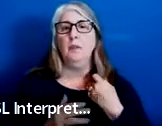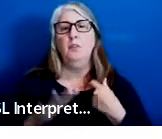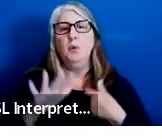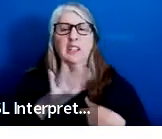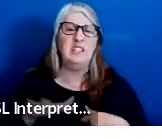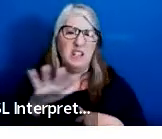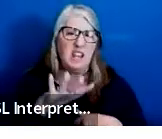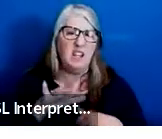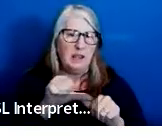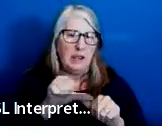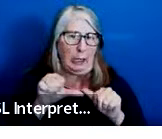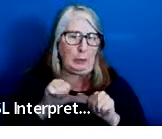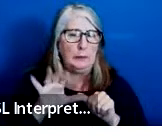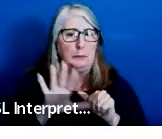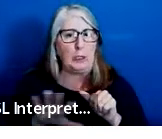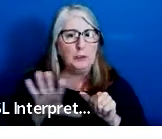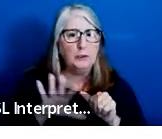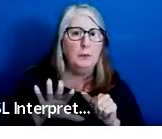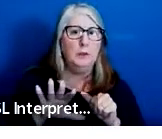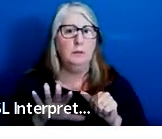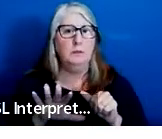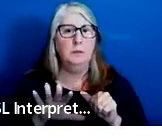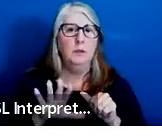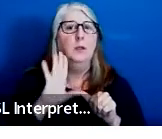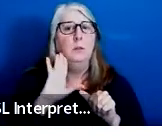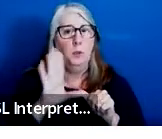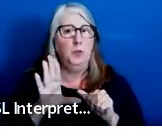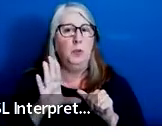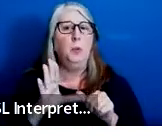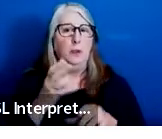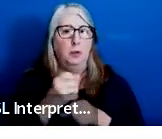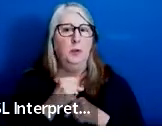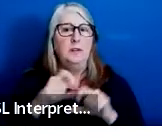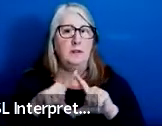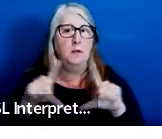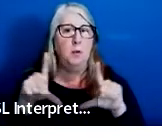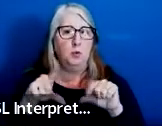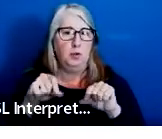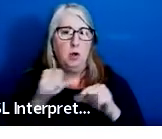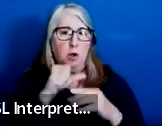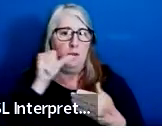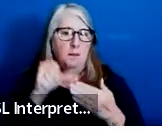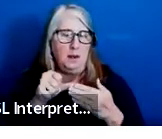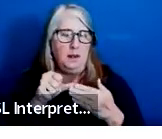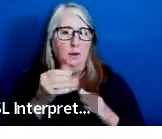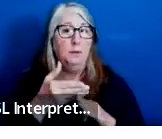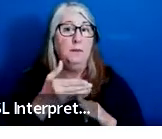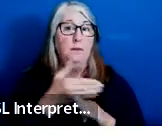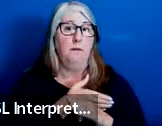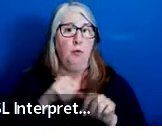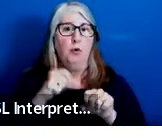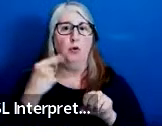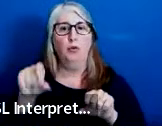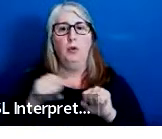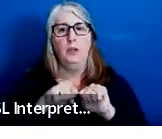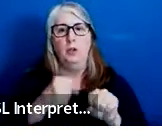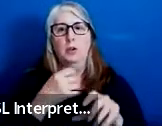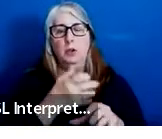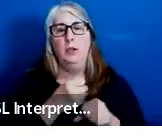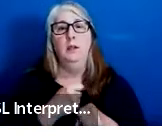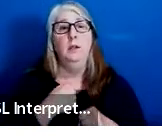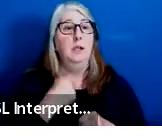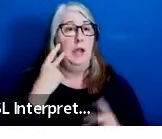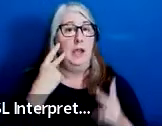going, but you will, like I said, receive a postcard in the mail before you receive your cart. But I can see that there's a lot